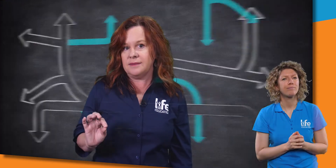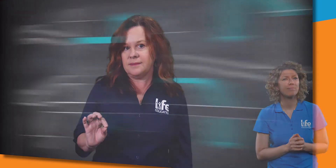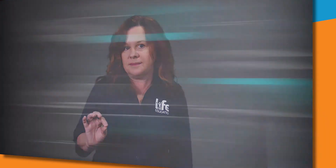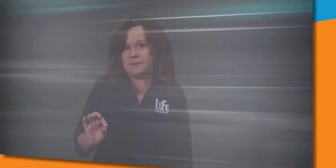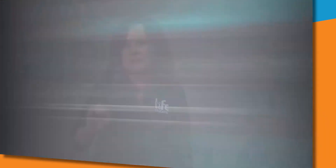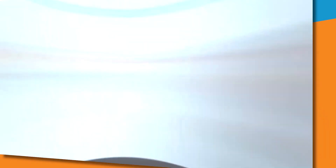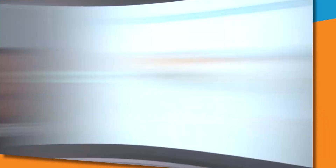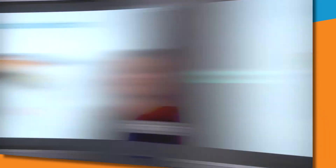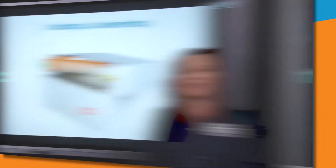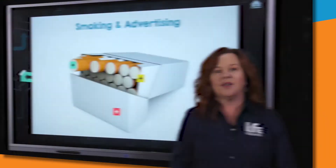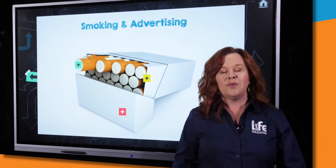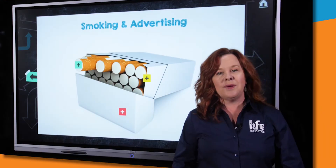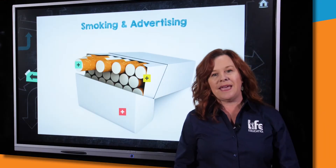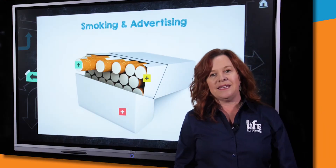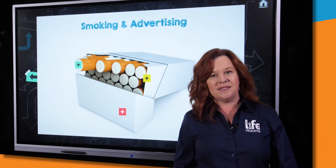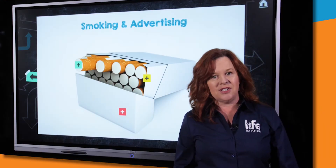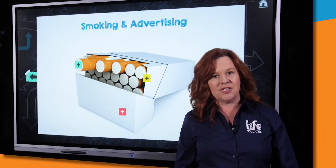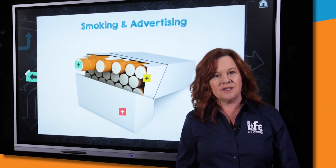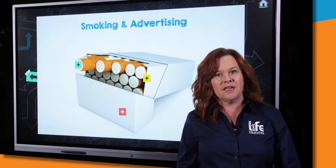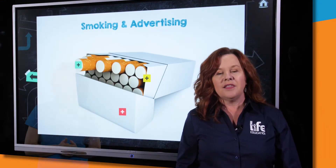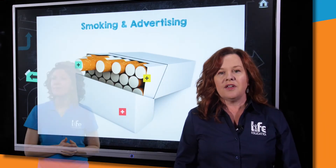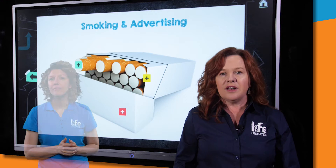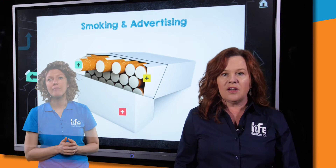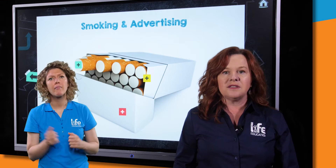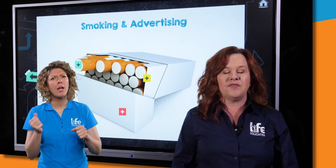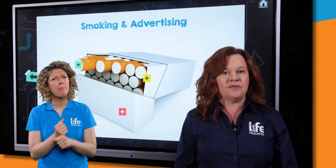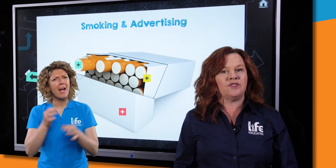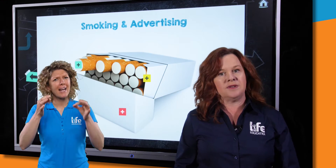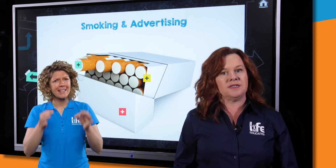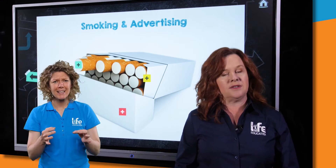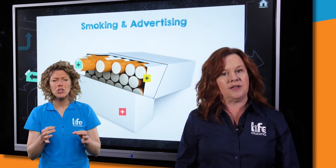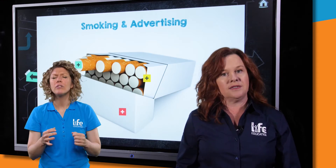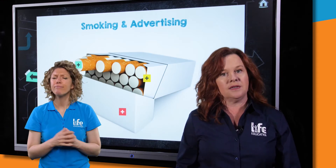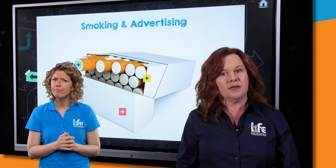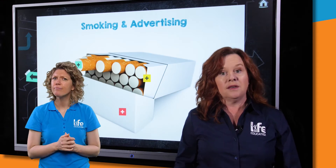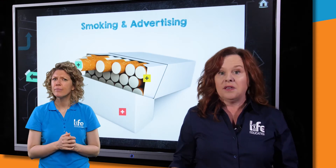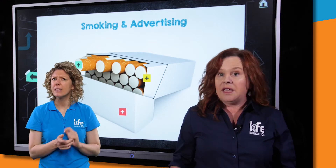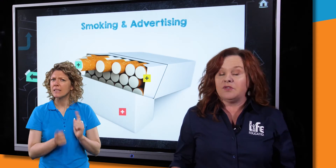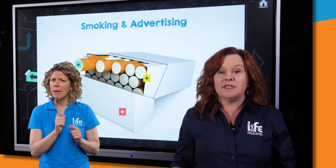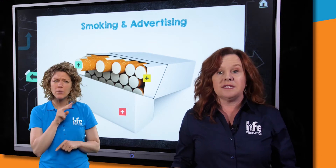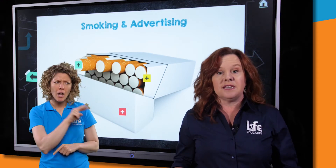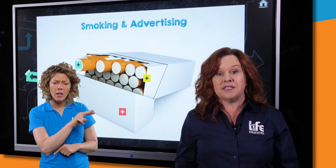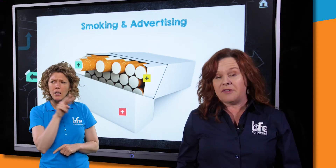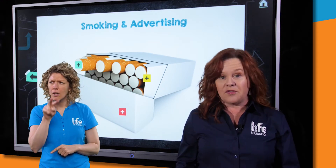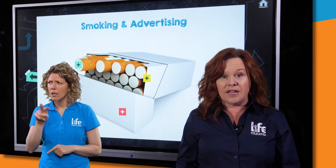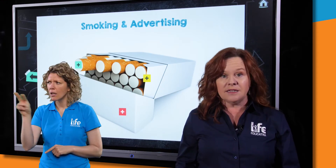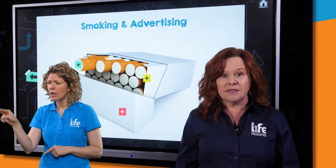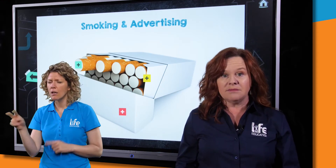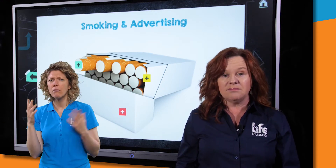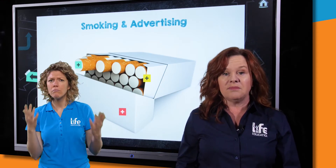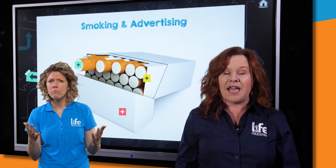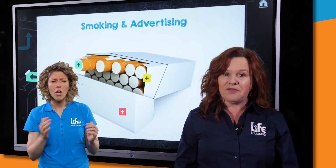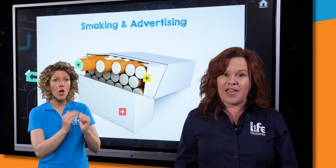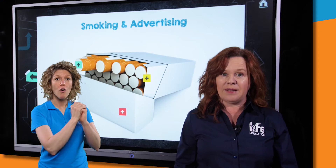are. When we're making decisions, there are lots of influences on us. Influences such as our